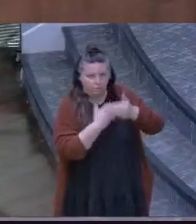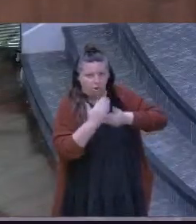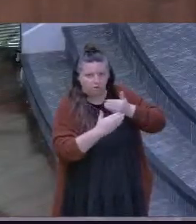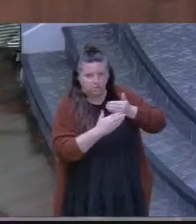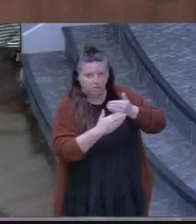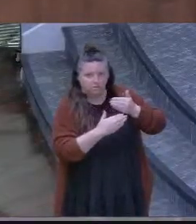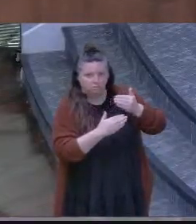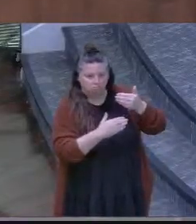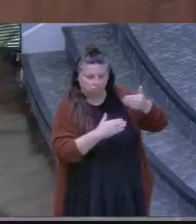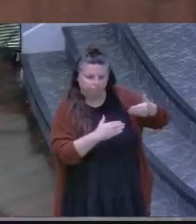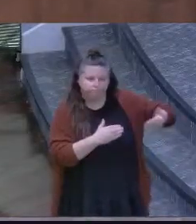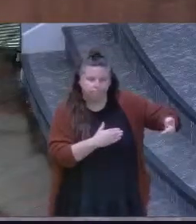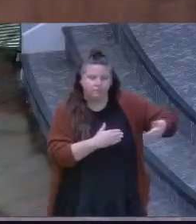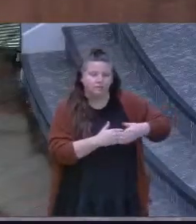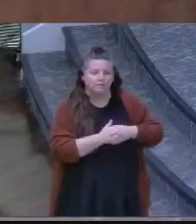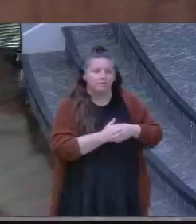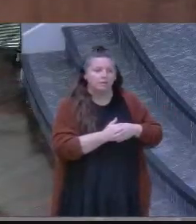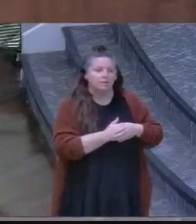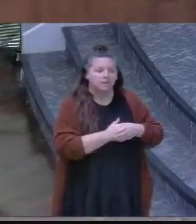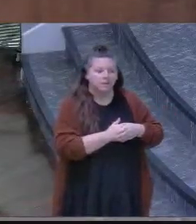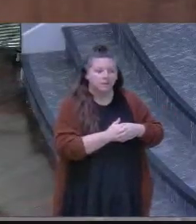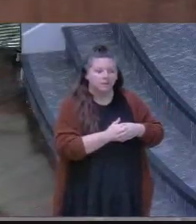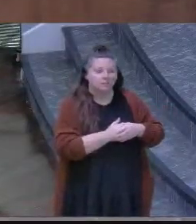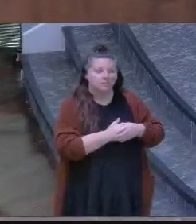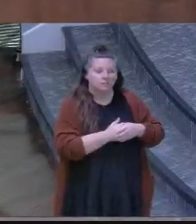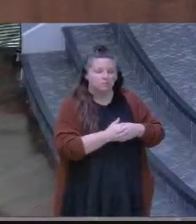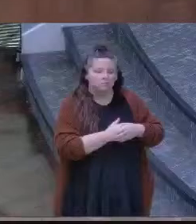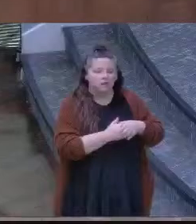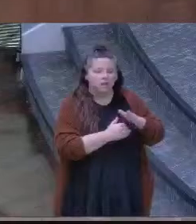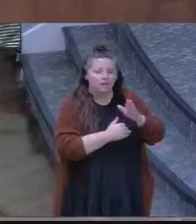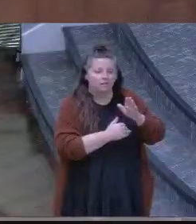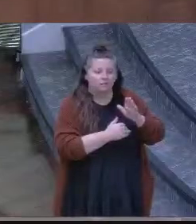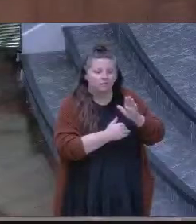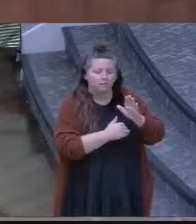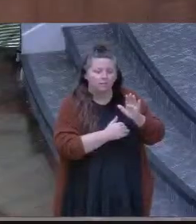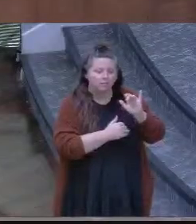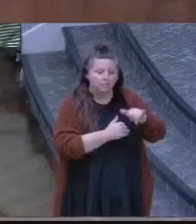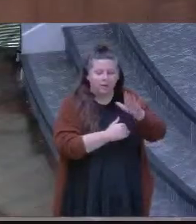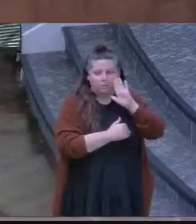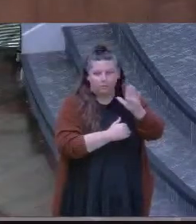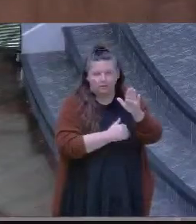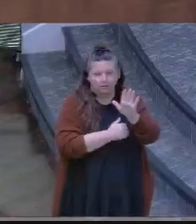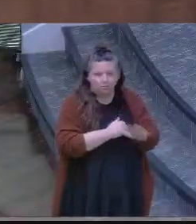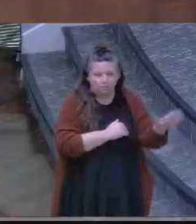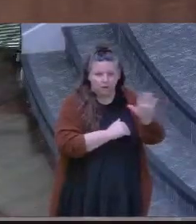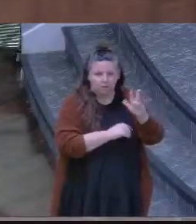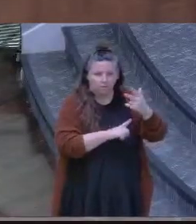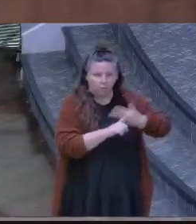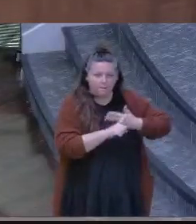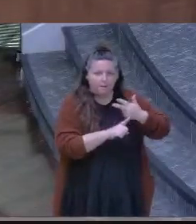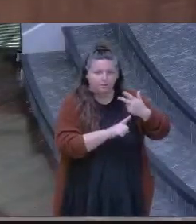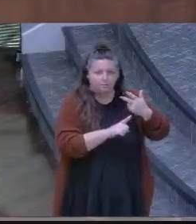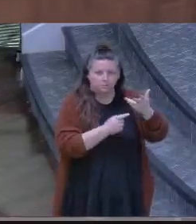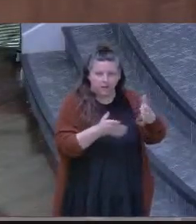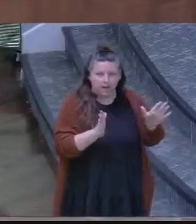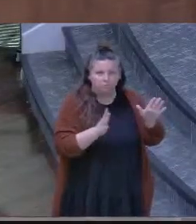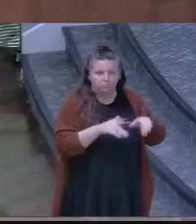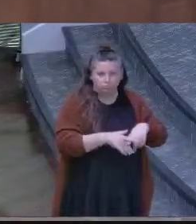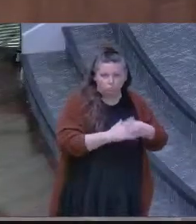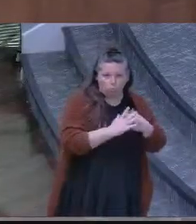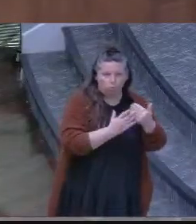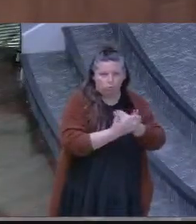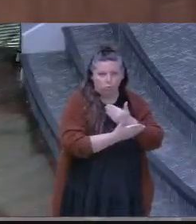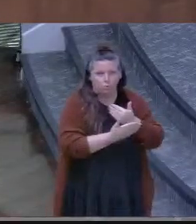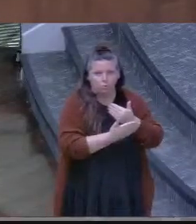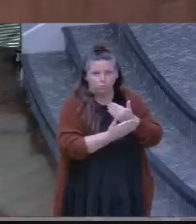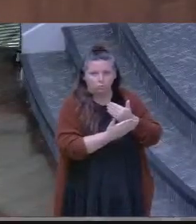at that point, we'll be about 3 months into the new process. So that's one agenda idea. But if you have others, please feel free to reach out and let